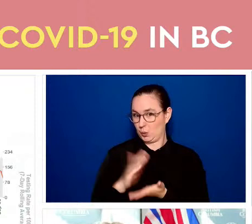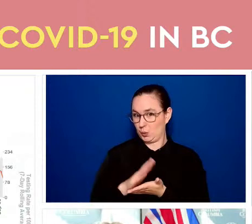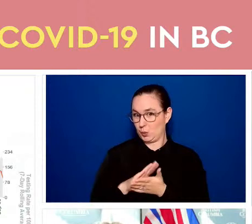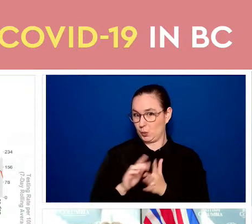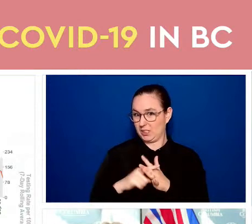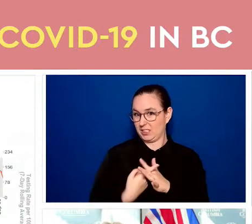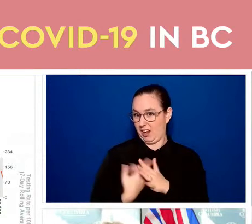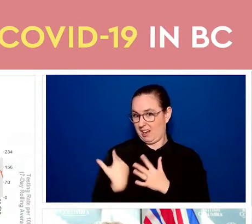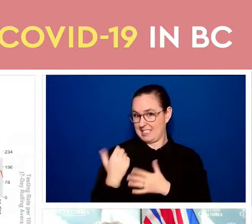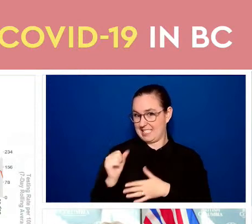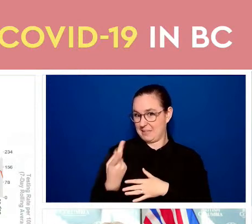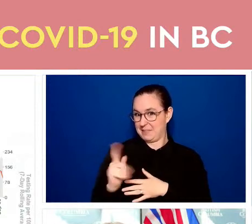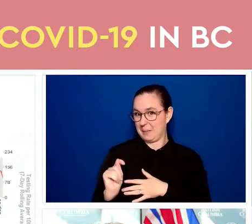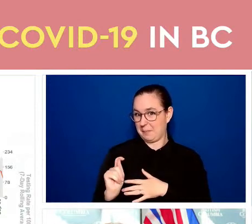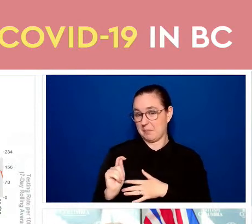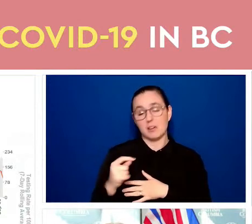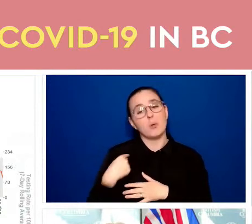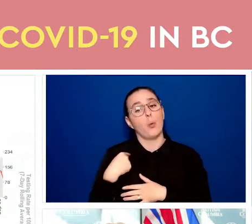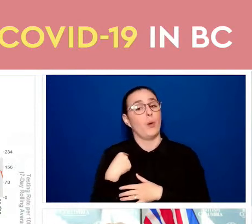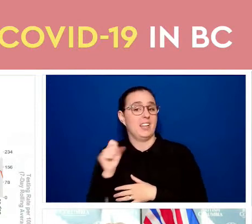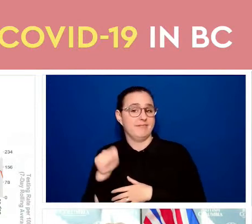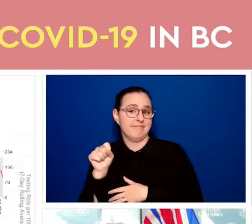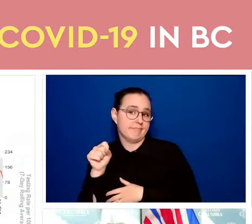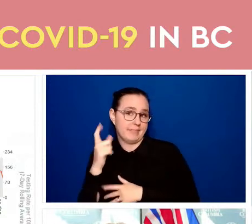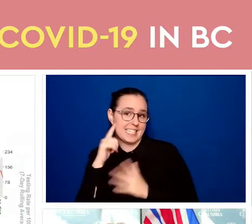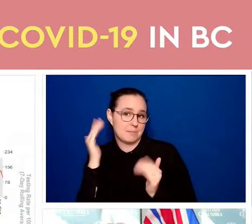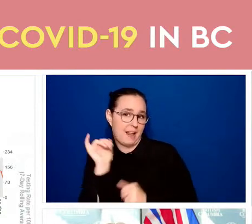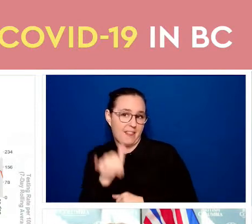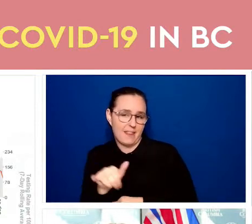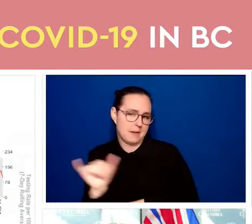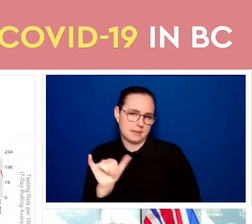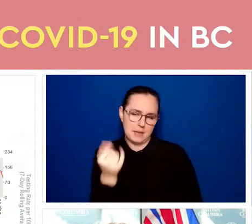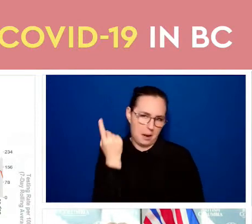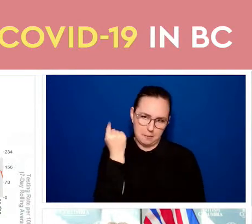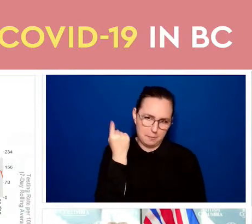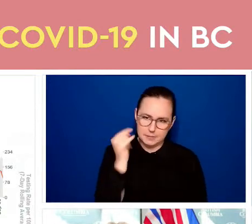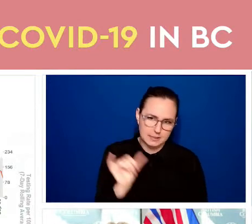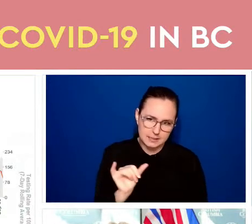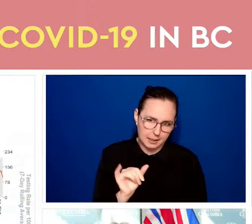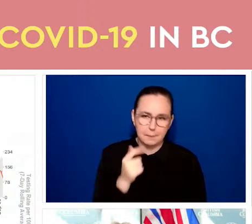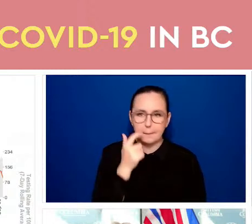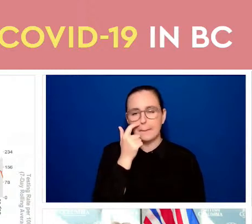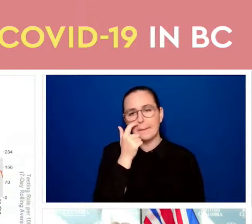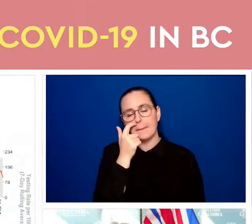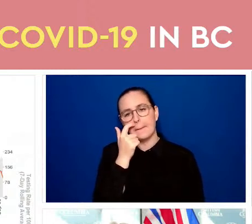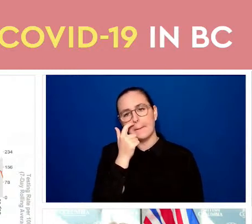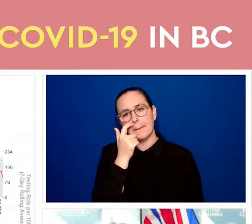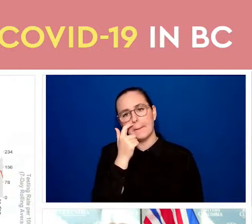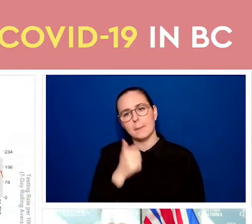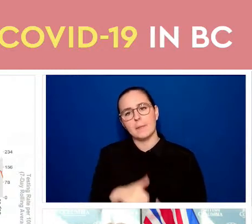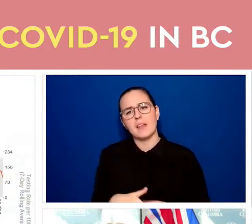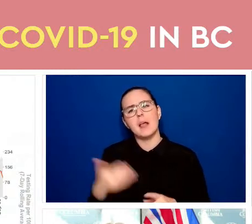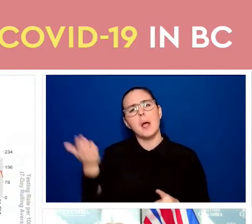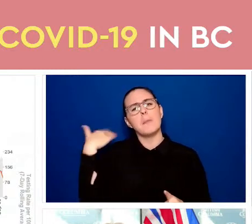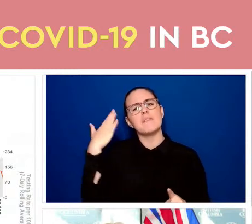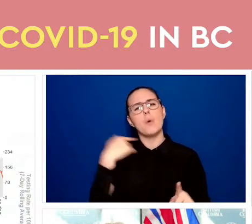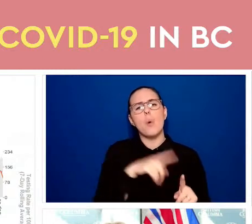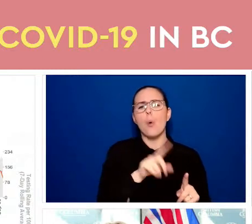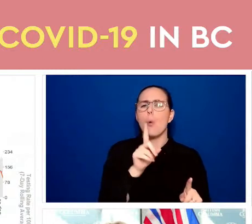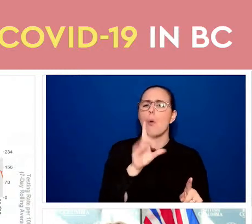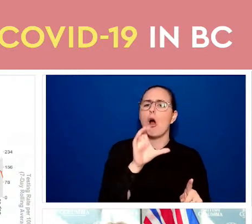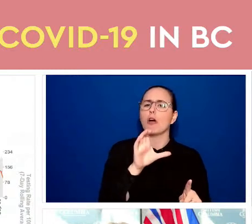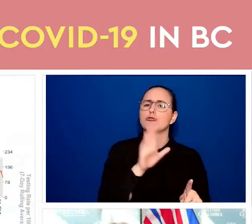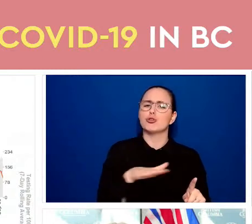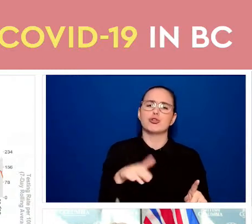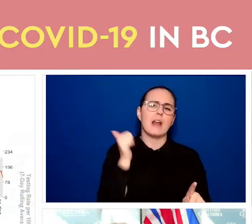expected. We saw that last year as well. So we've gone up from about 100 children a day being tested across the age groups